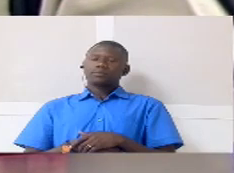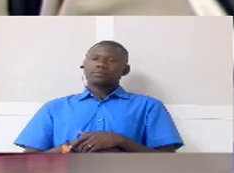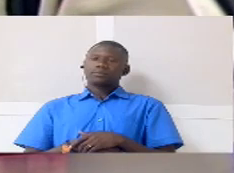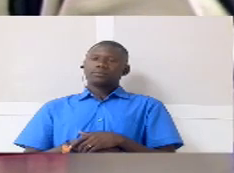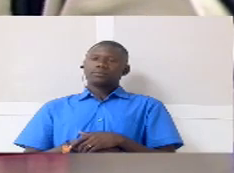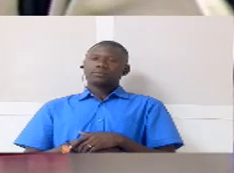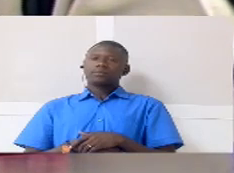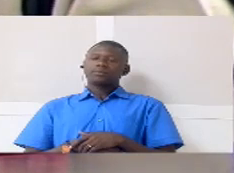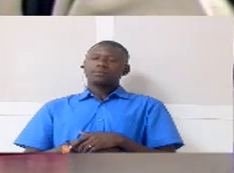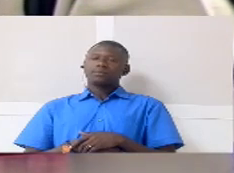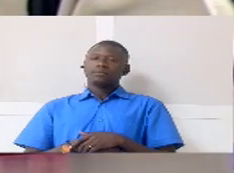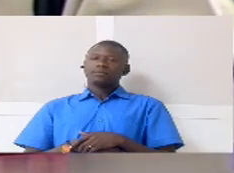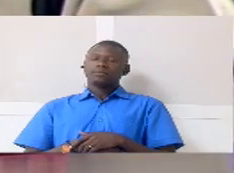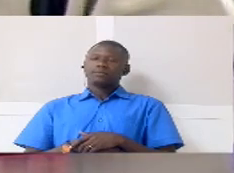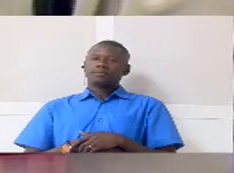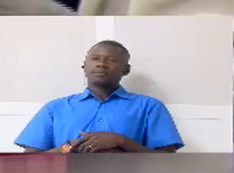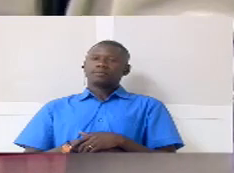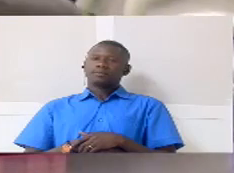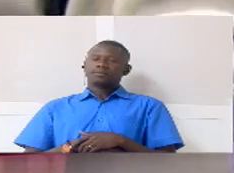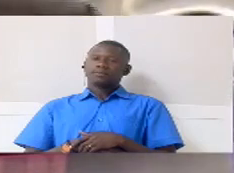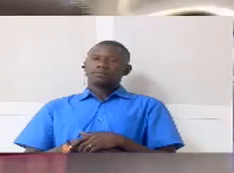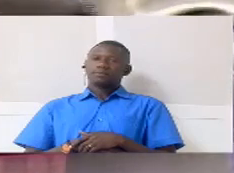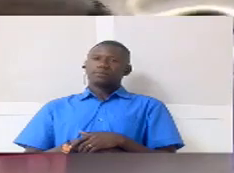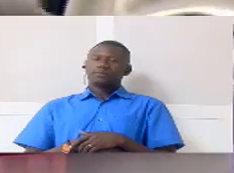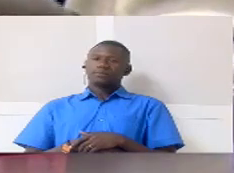ya kuol bejibi atele nyami, isa neko fenomi ya alonko